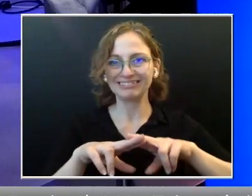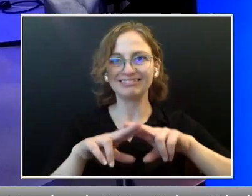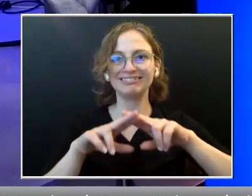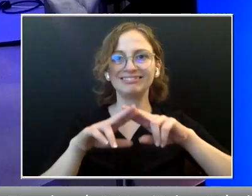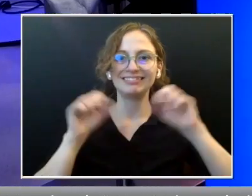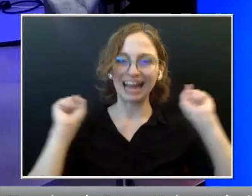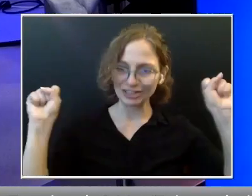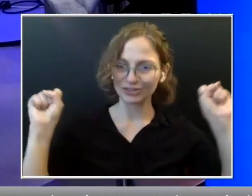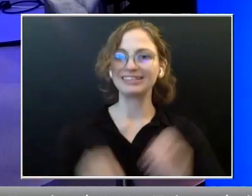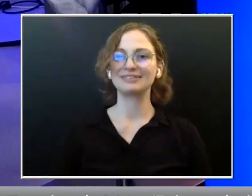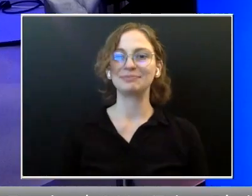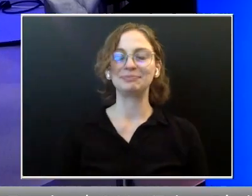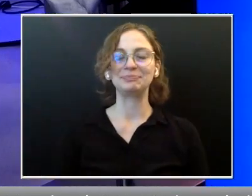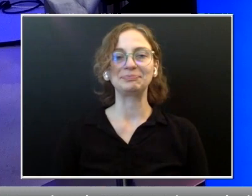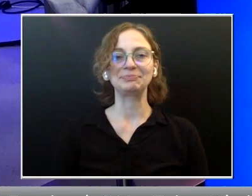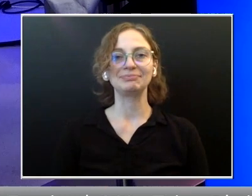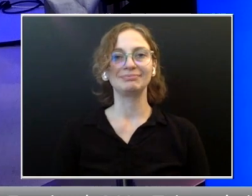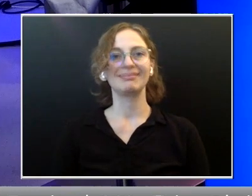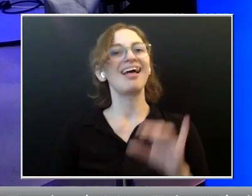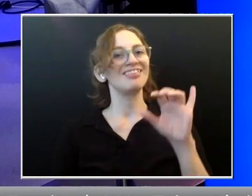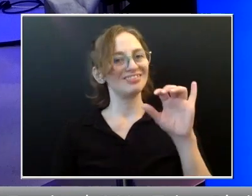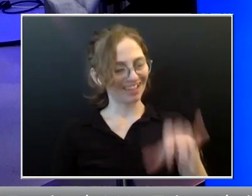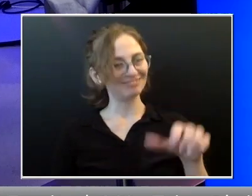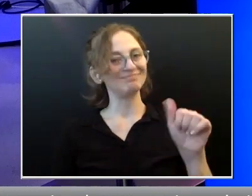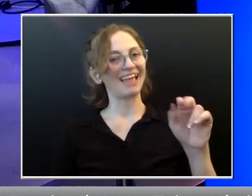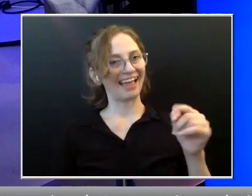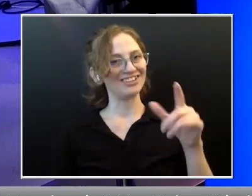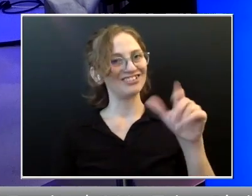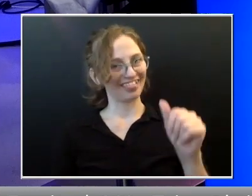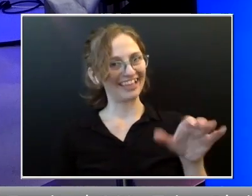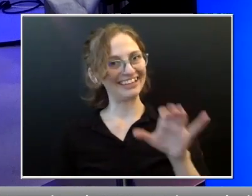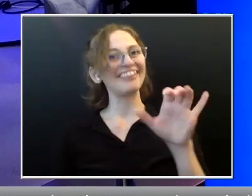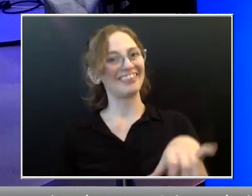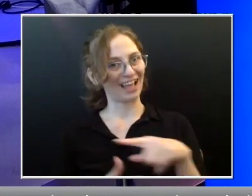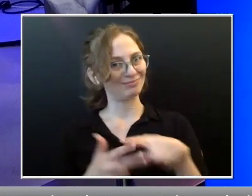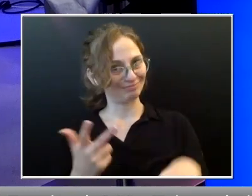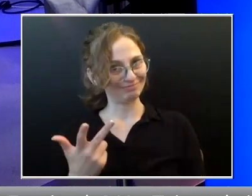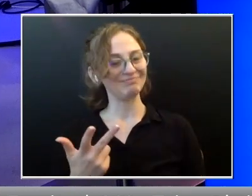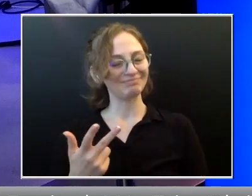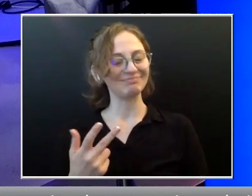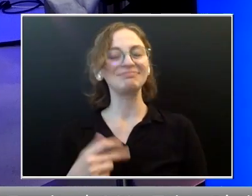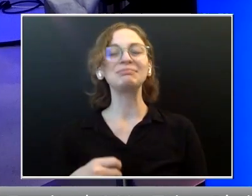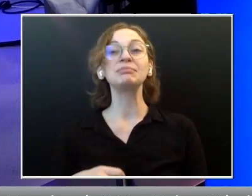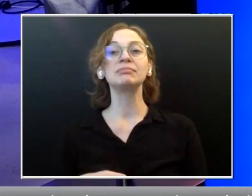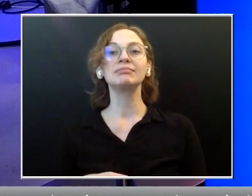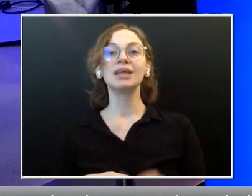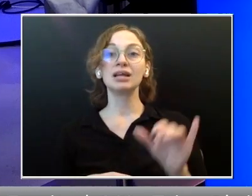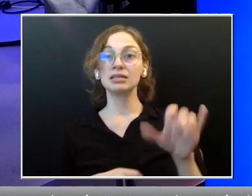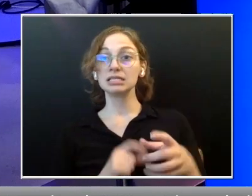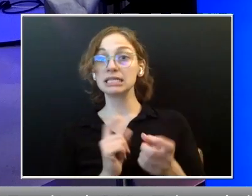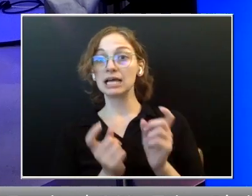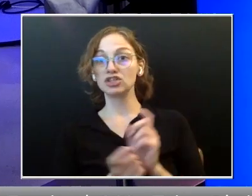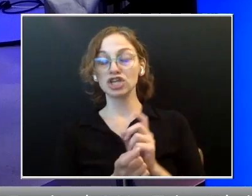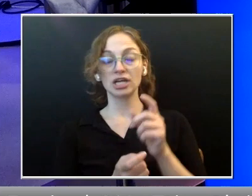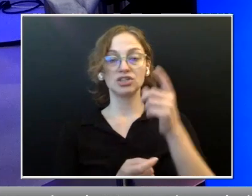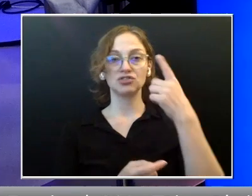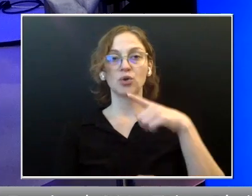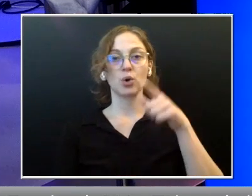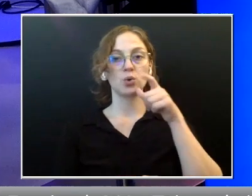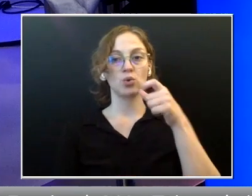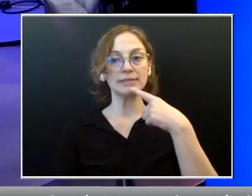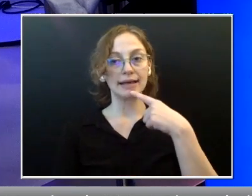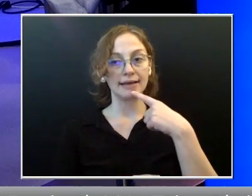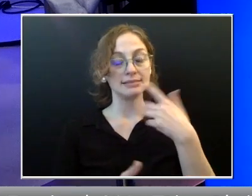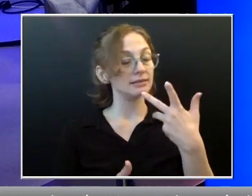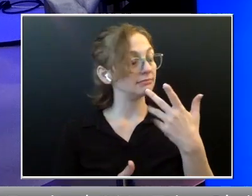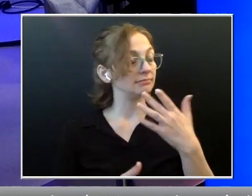doing. Does that change for people who come to you and they say, it runs in my family? My mom had it, my grandma had it, my dad might have it, I